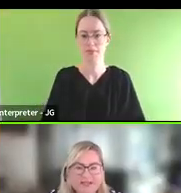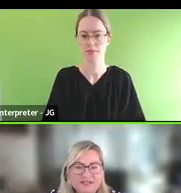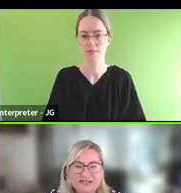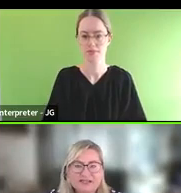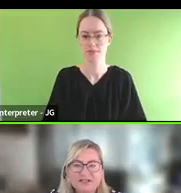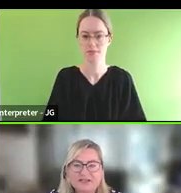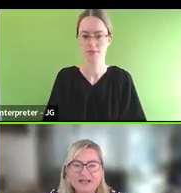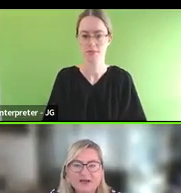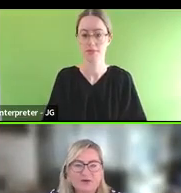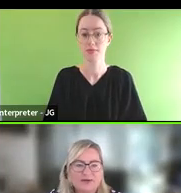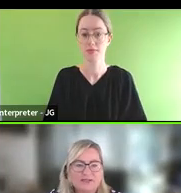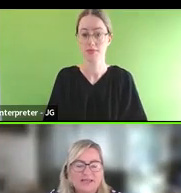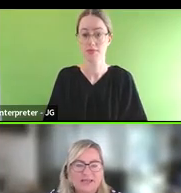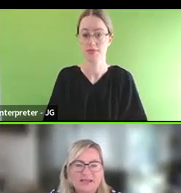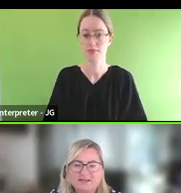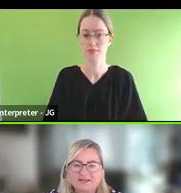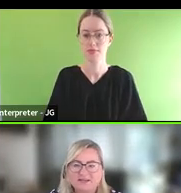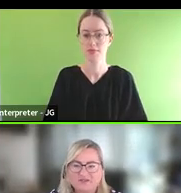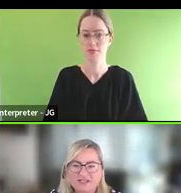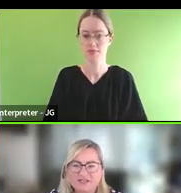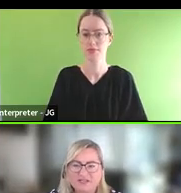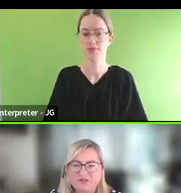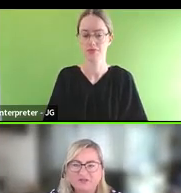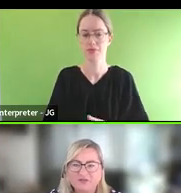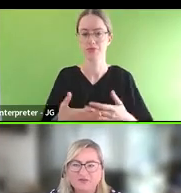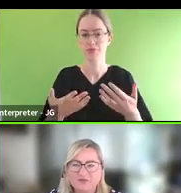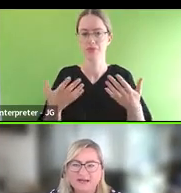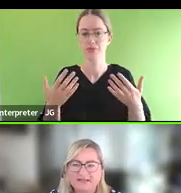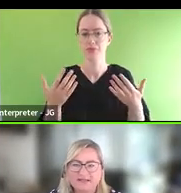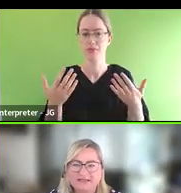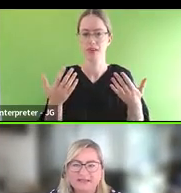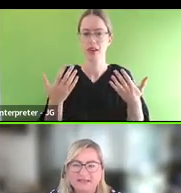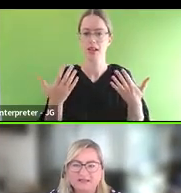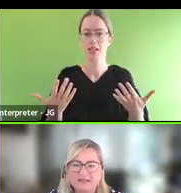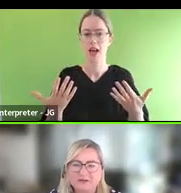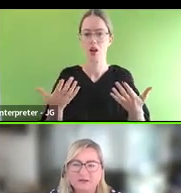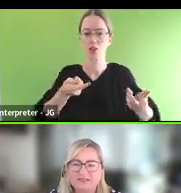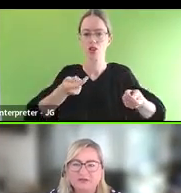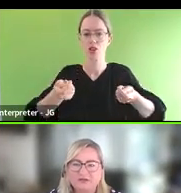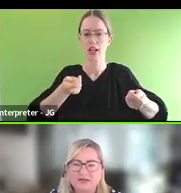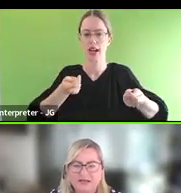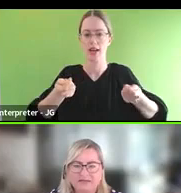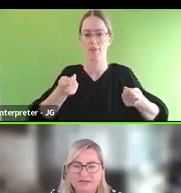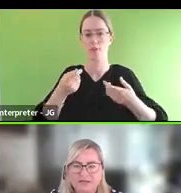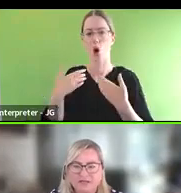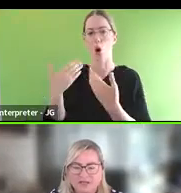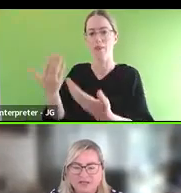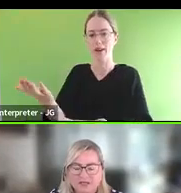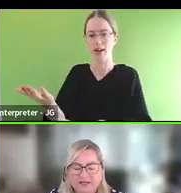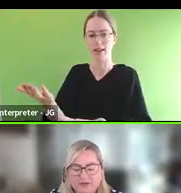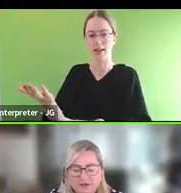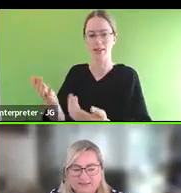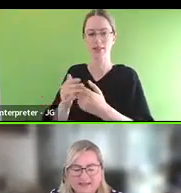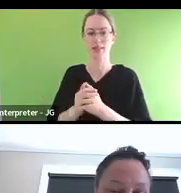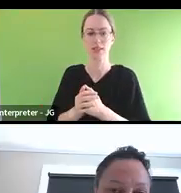am actually now going to hand the chair to Anahila Kanoata